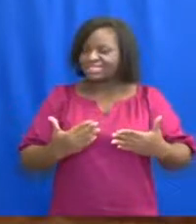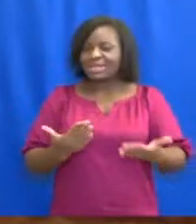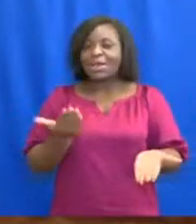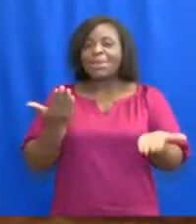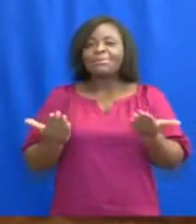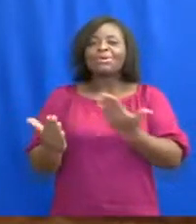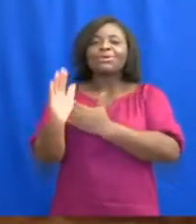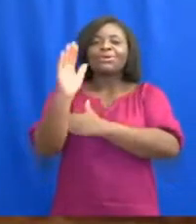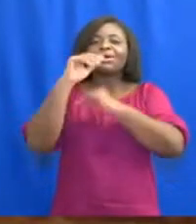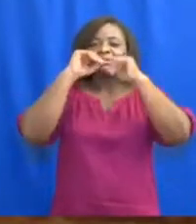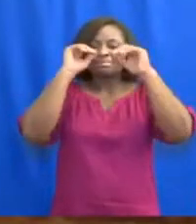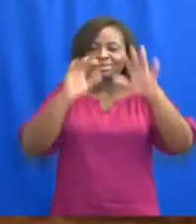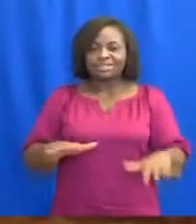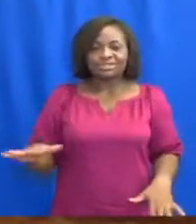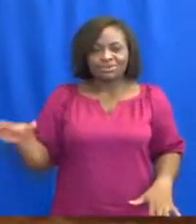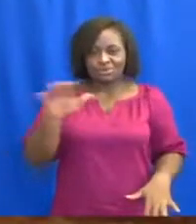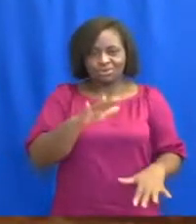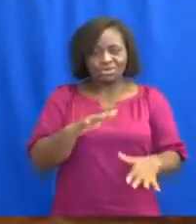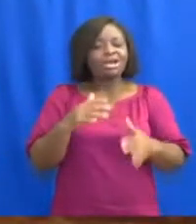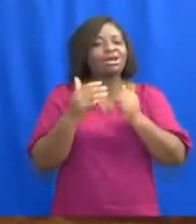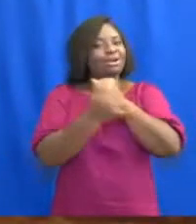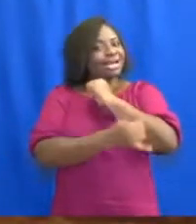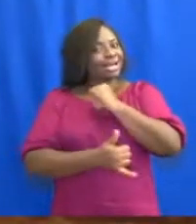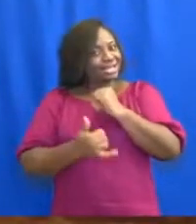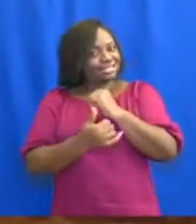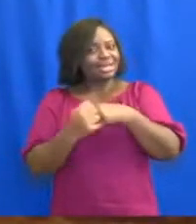bless us all in our homeland Ghana